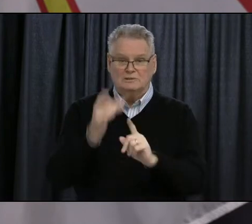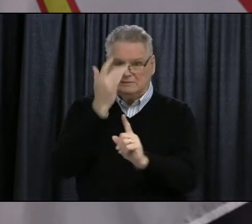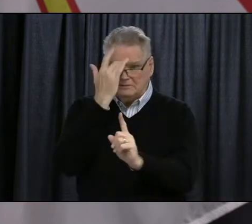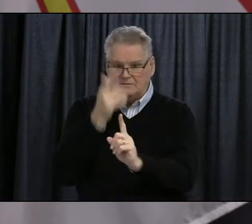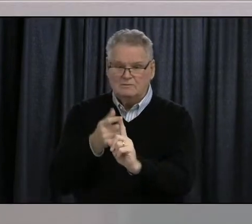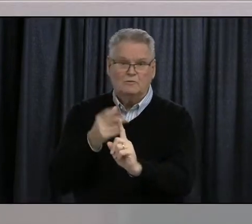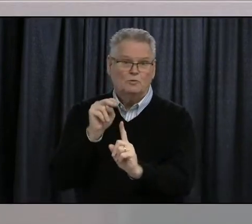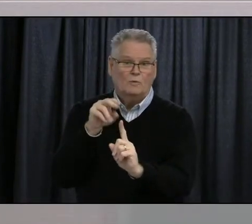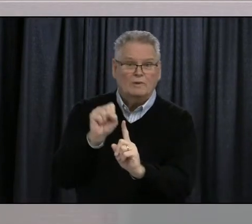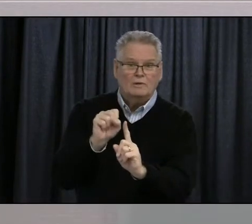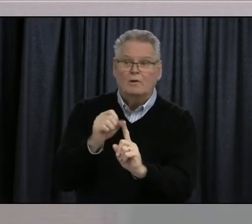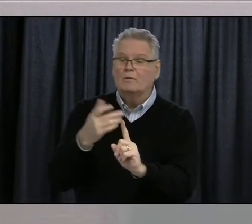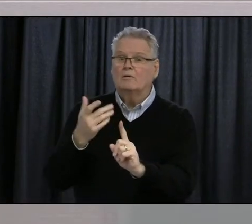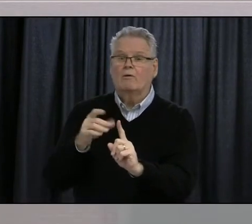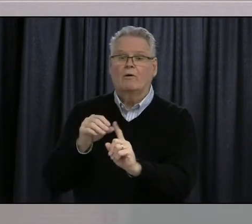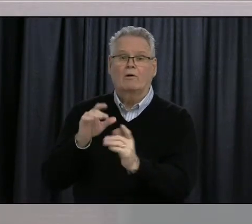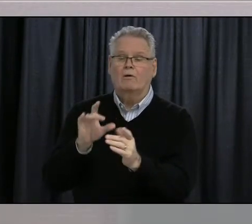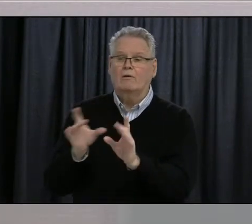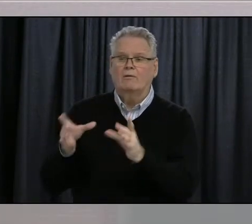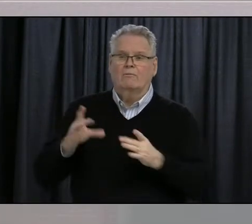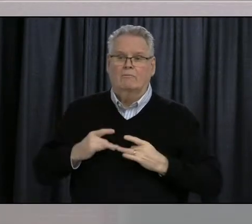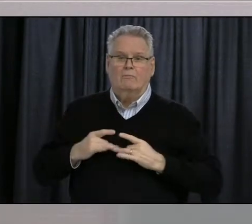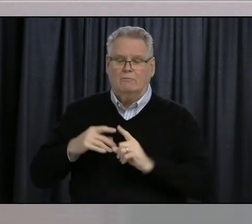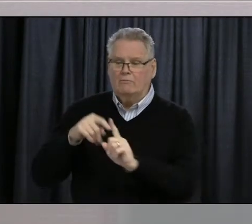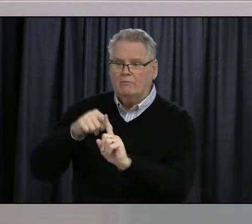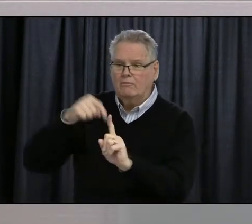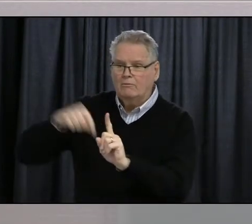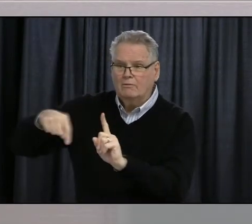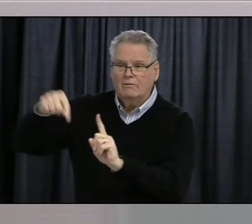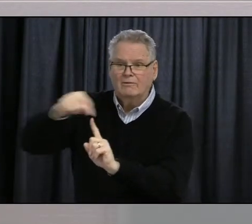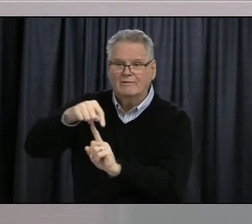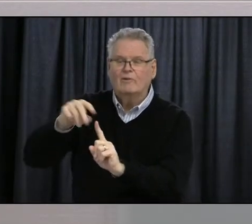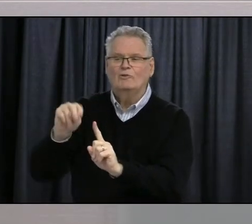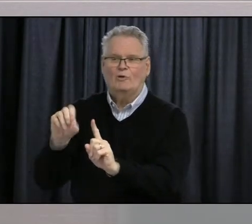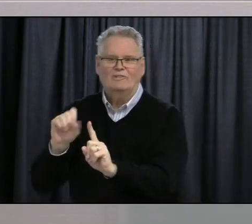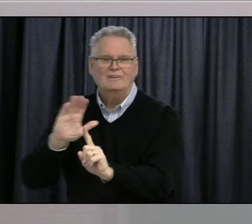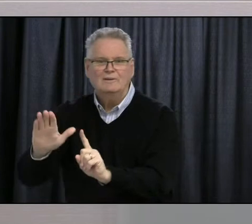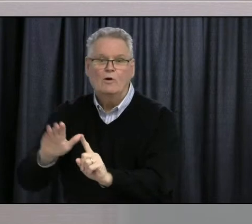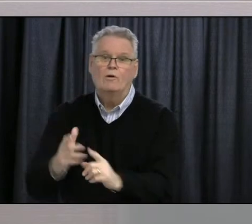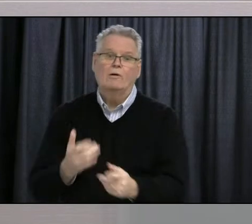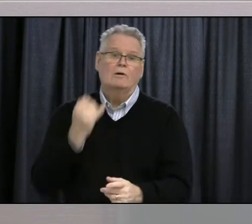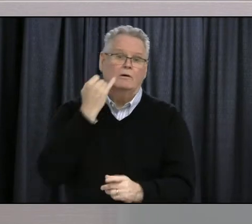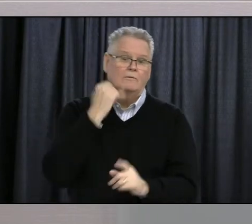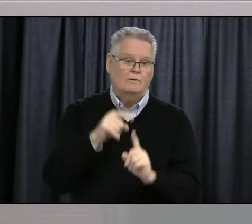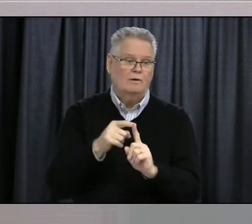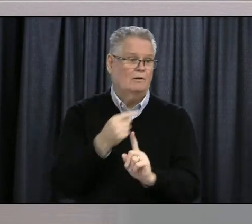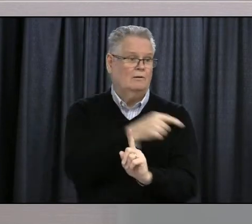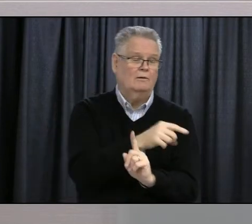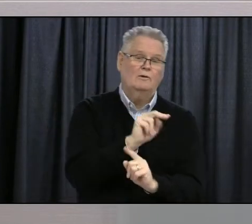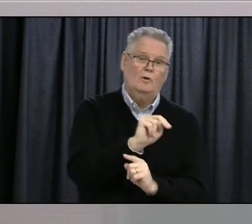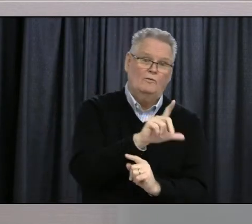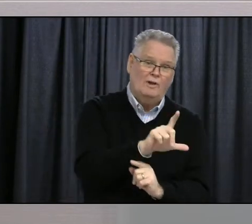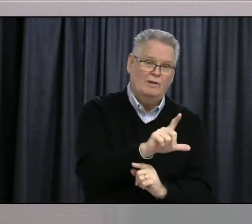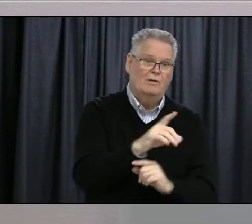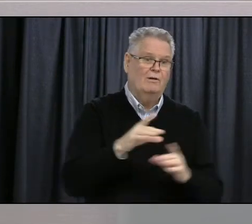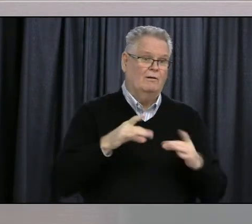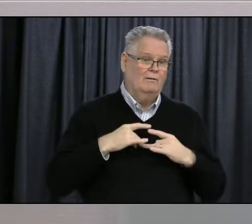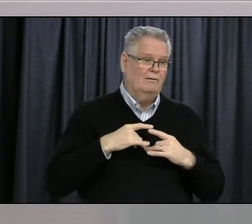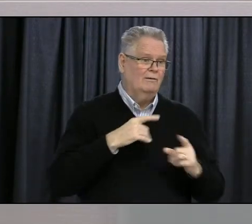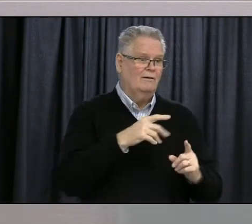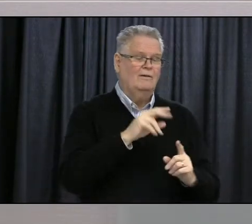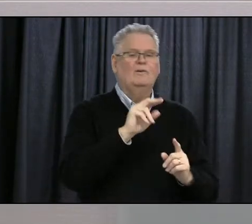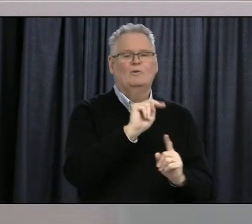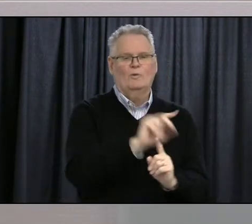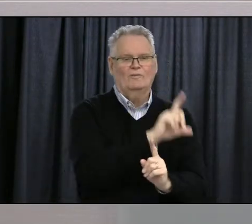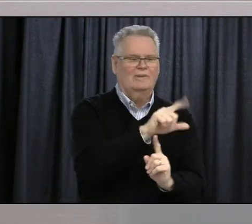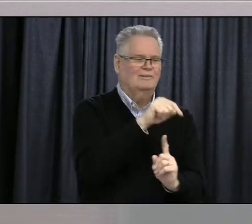Thank you. Our next questions are from Peter Cowan with CBC. Please go ahead. Further